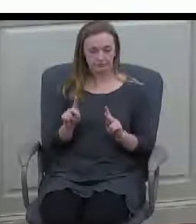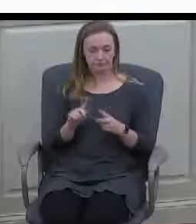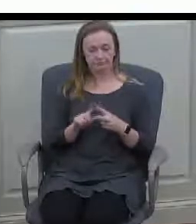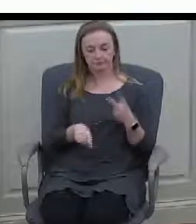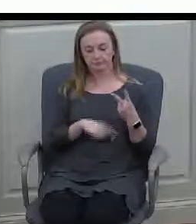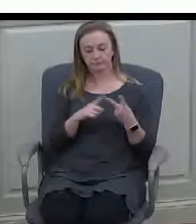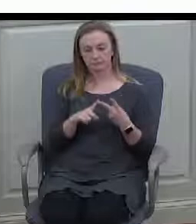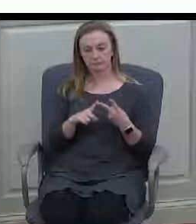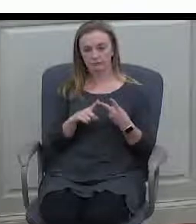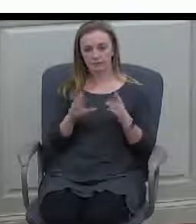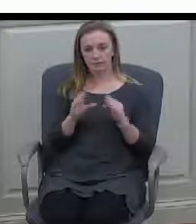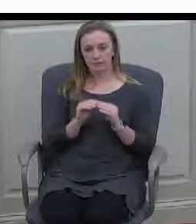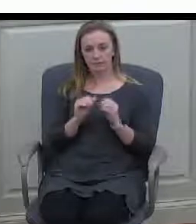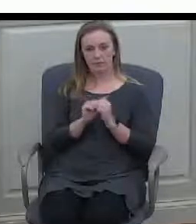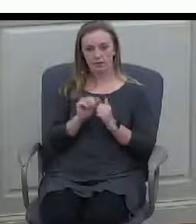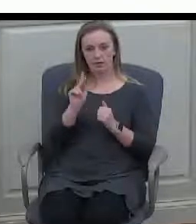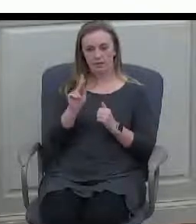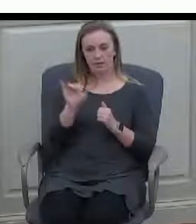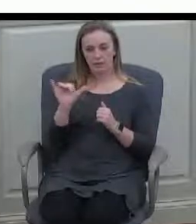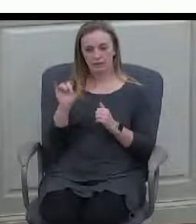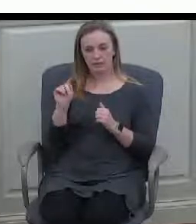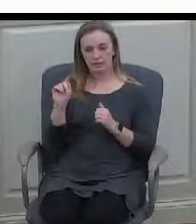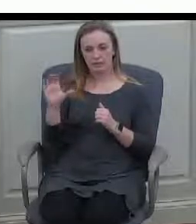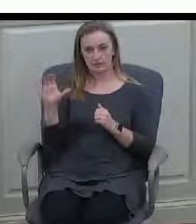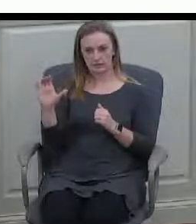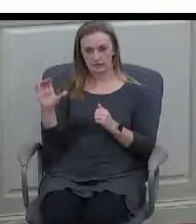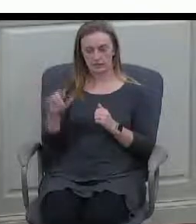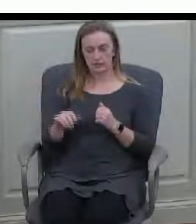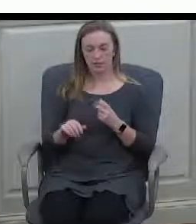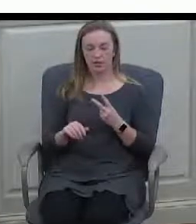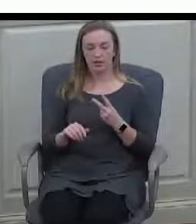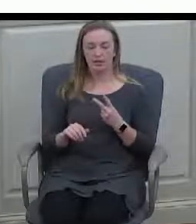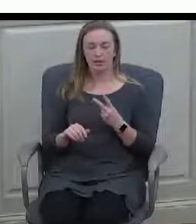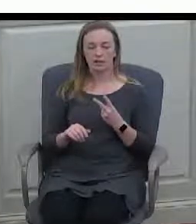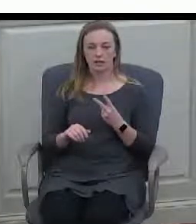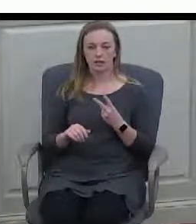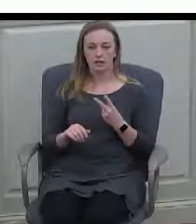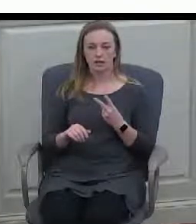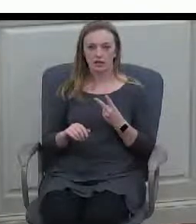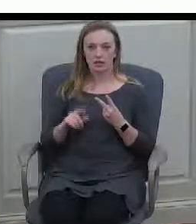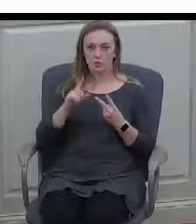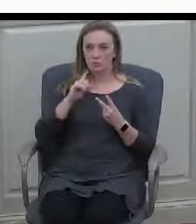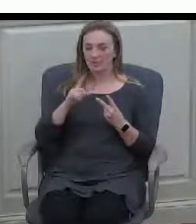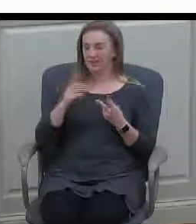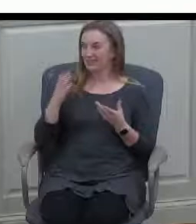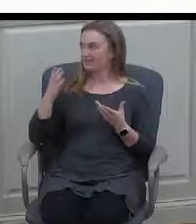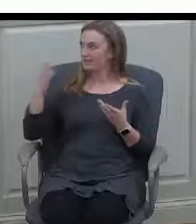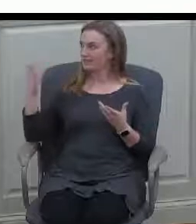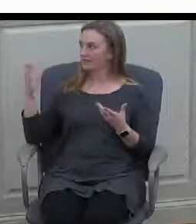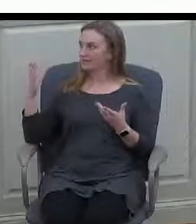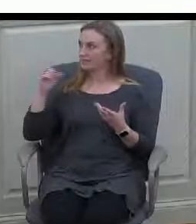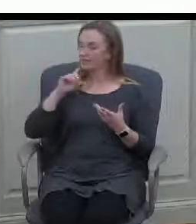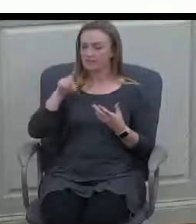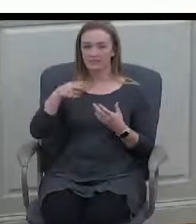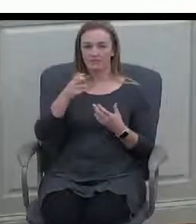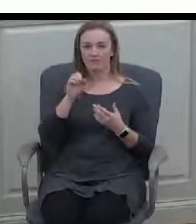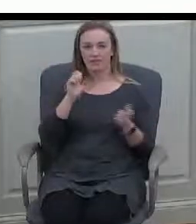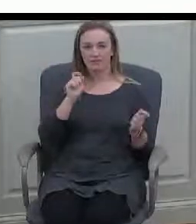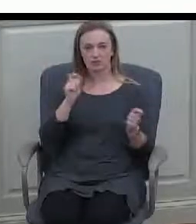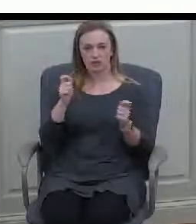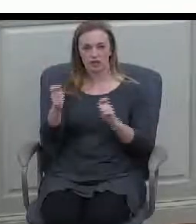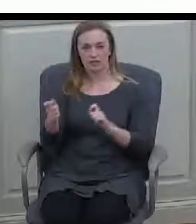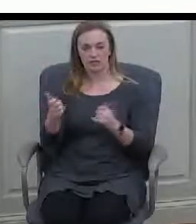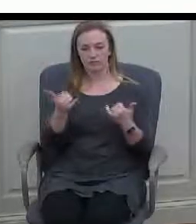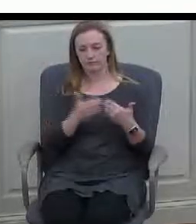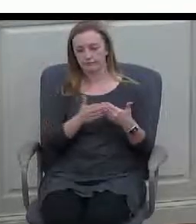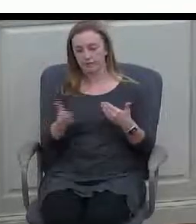met with KYTC. And really, this is kind of a phase change. From here on